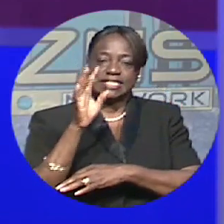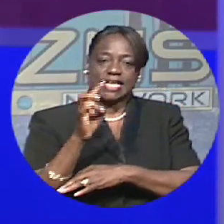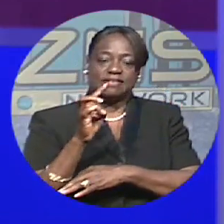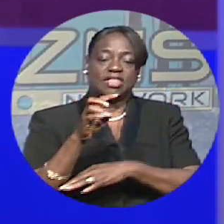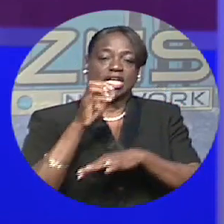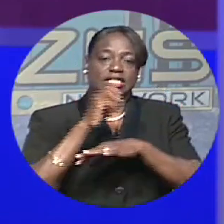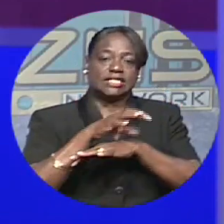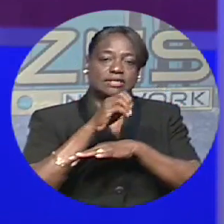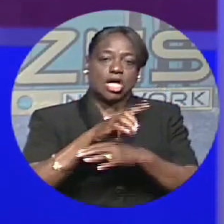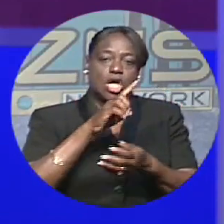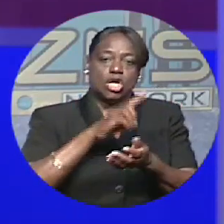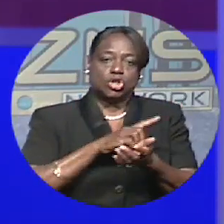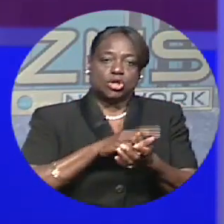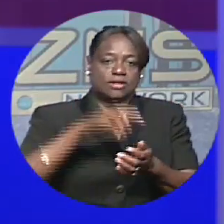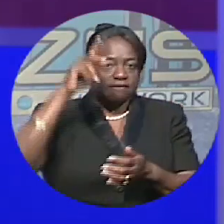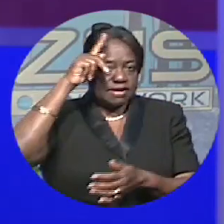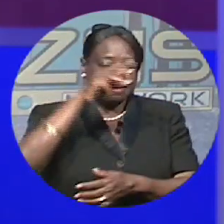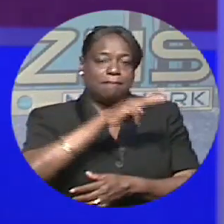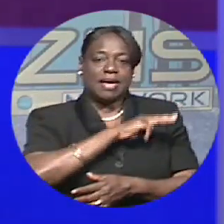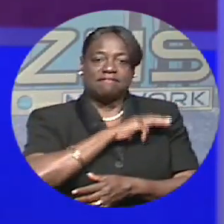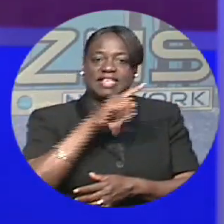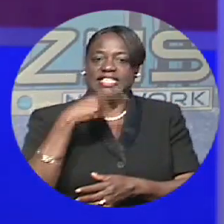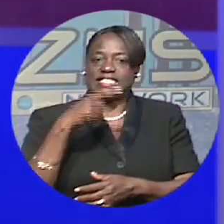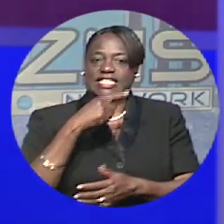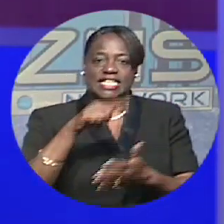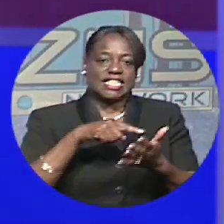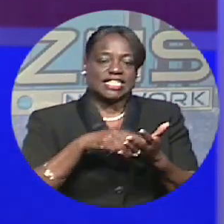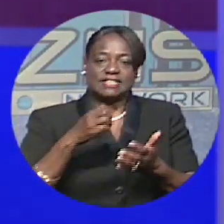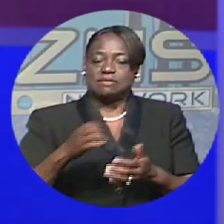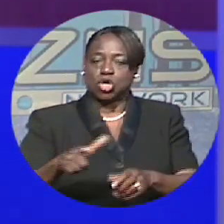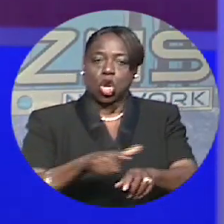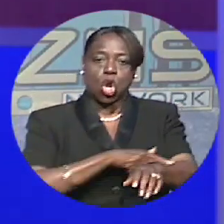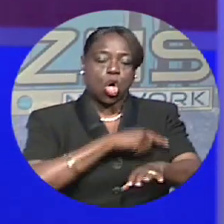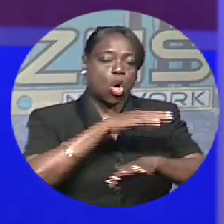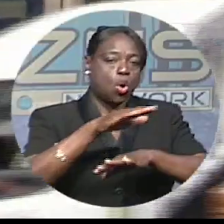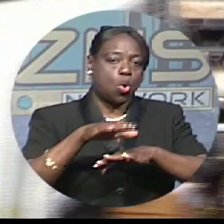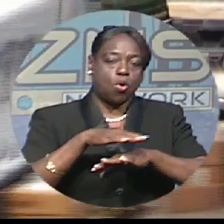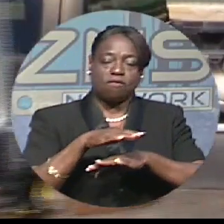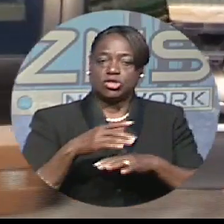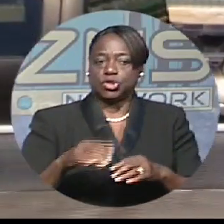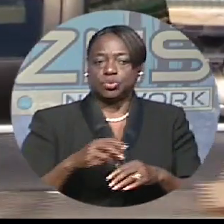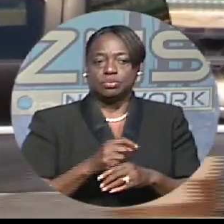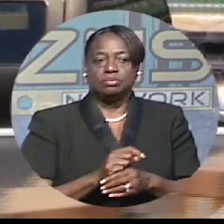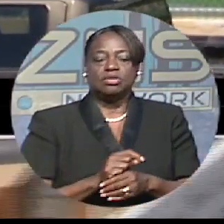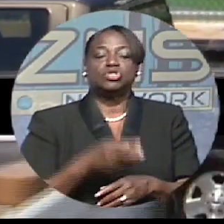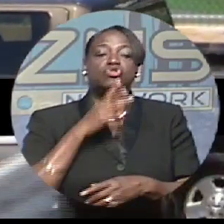the Reverend Dr. Philip McPhee, says such an event is long overdue. It is really